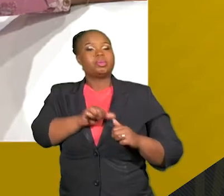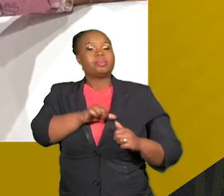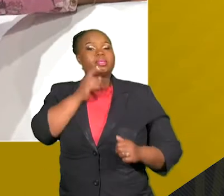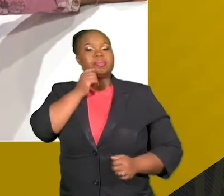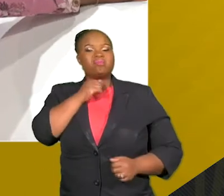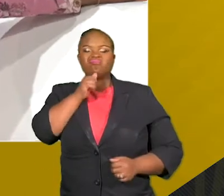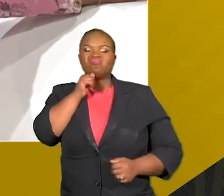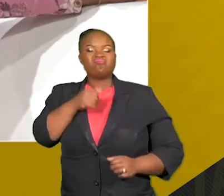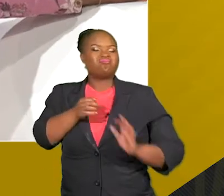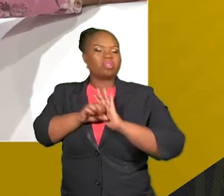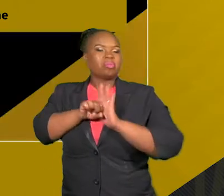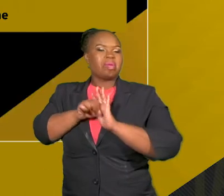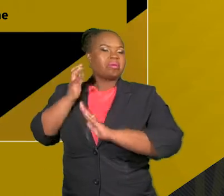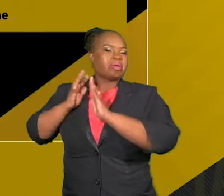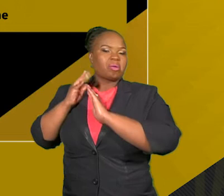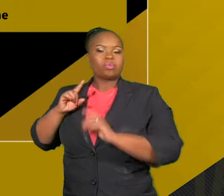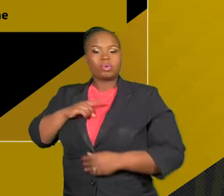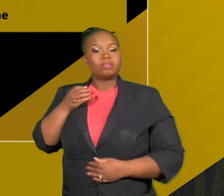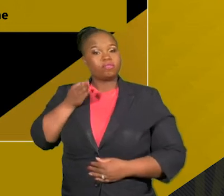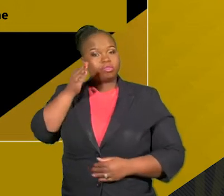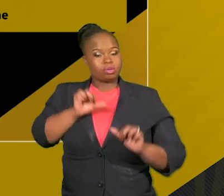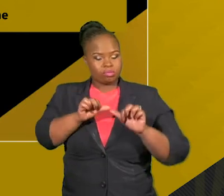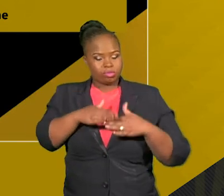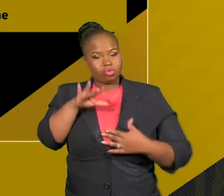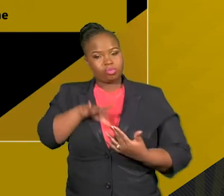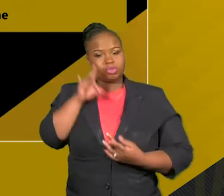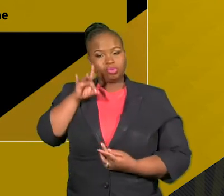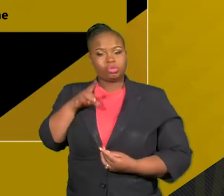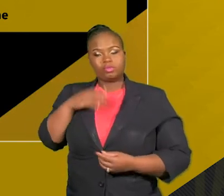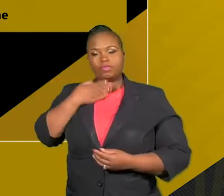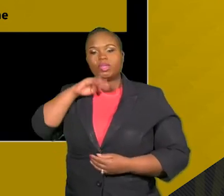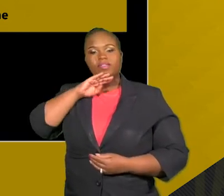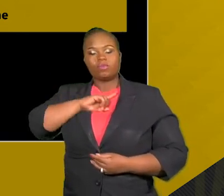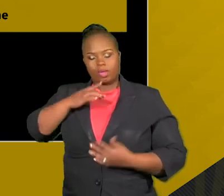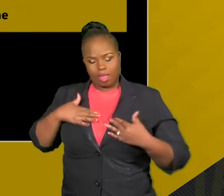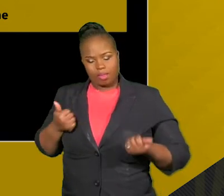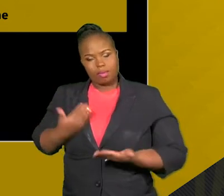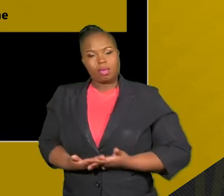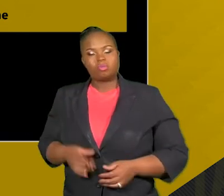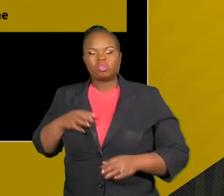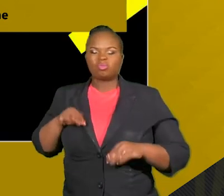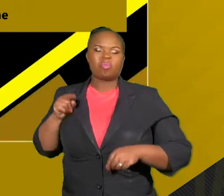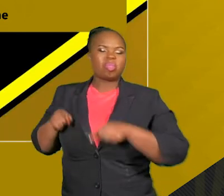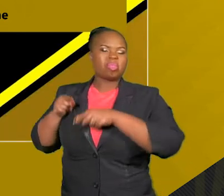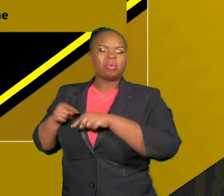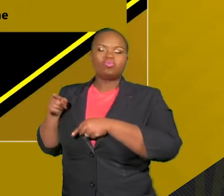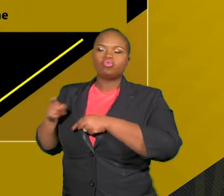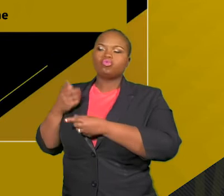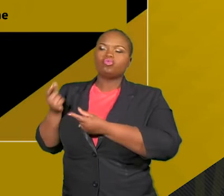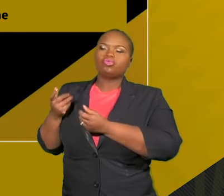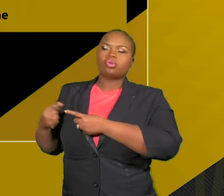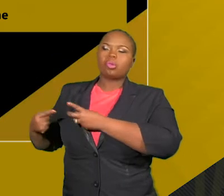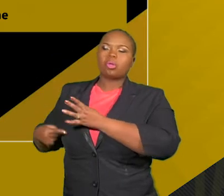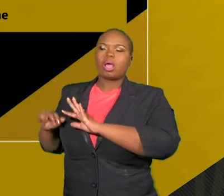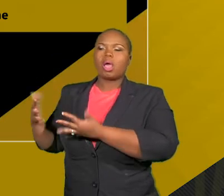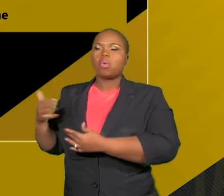irrespective of your background for the sake of your future seeds. Choose to forgive the sake of your healthy being. Stop blaming who orchestrated what, how, and